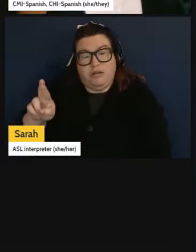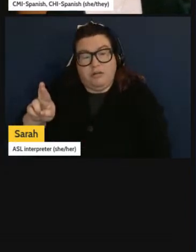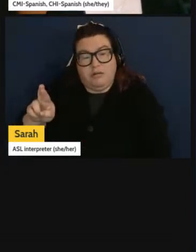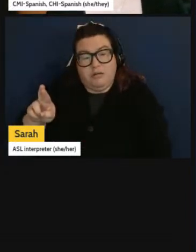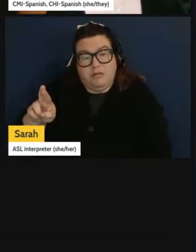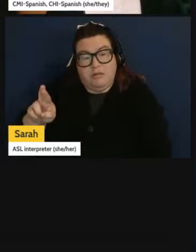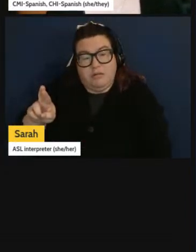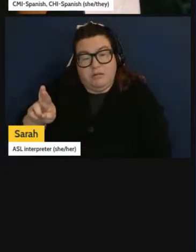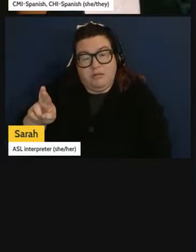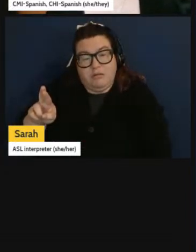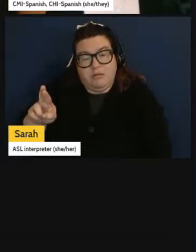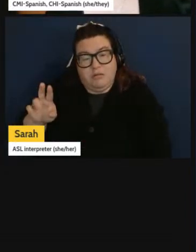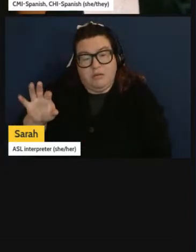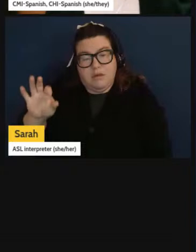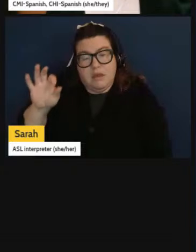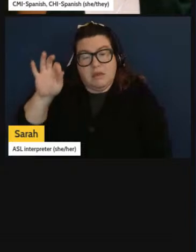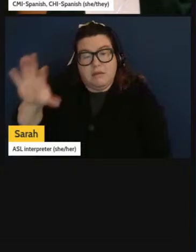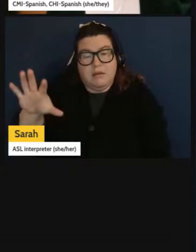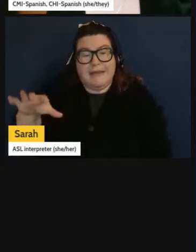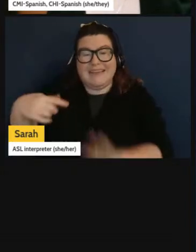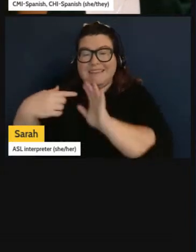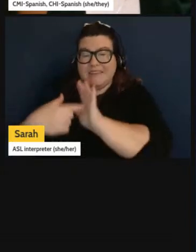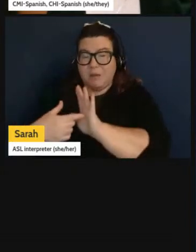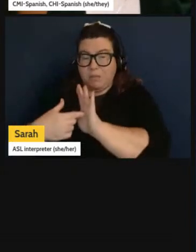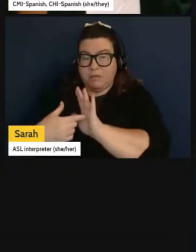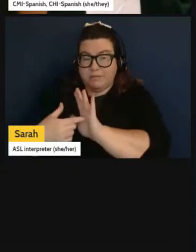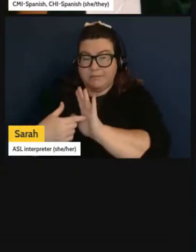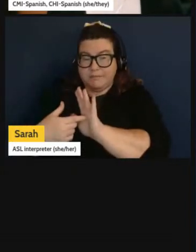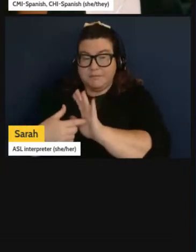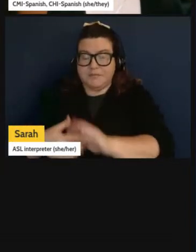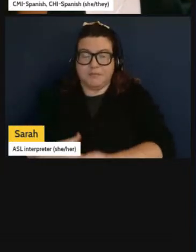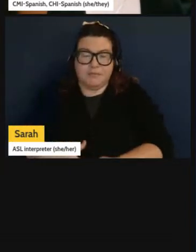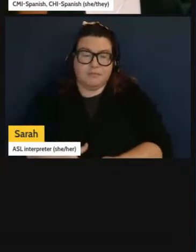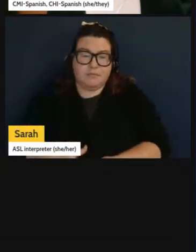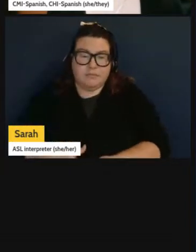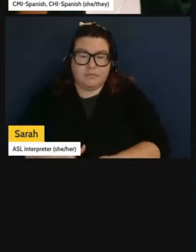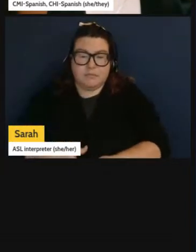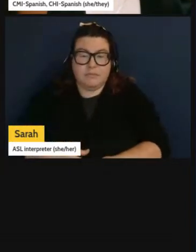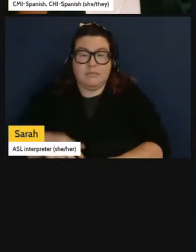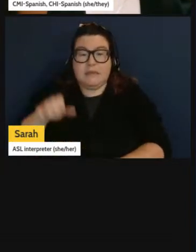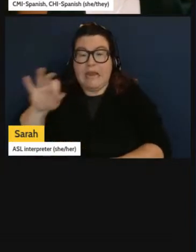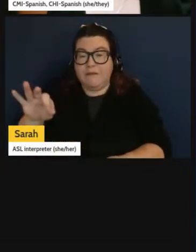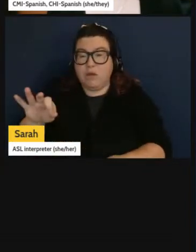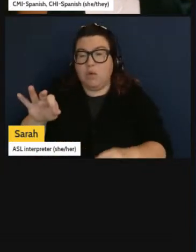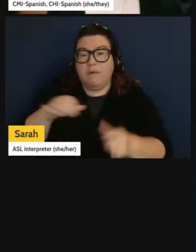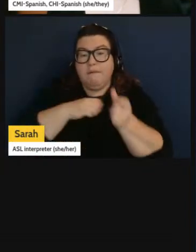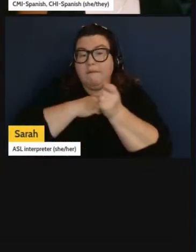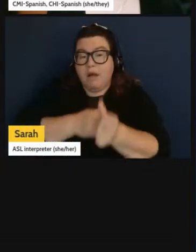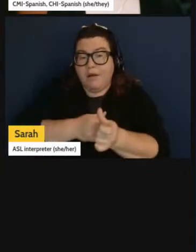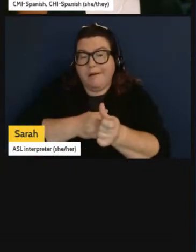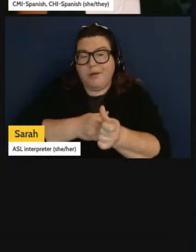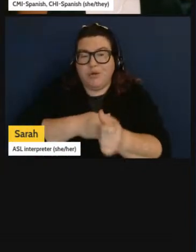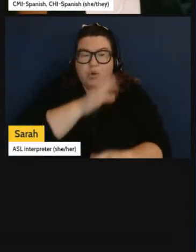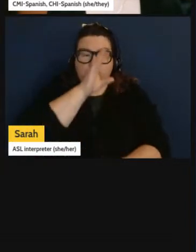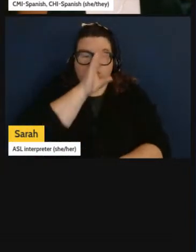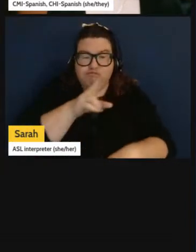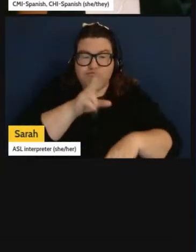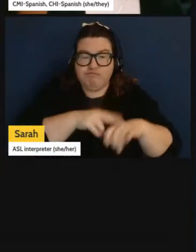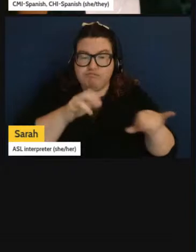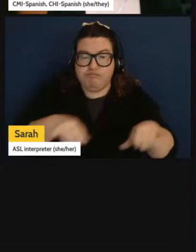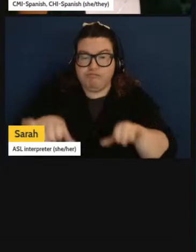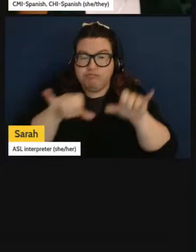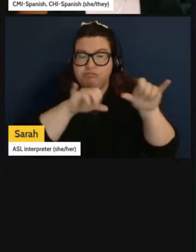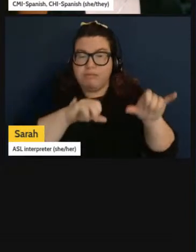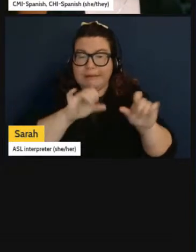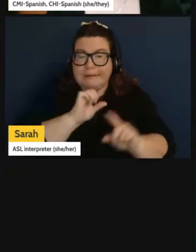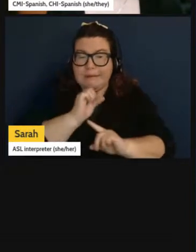So I'll give you some examples of this. Okay, so if you subscribe to heteronormativity in a